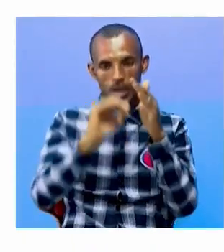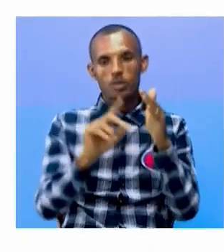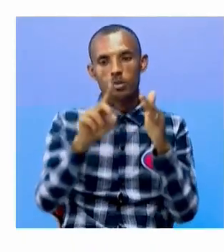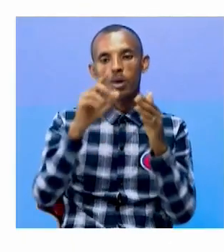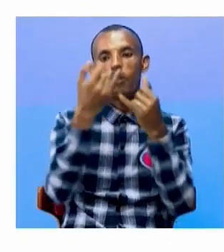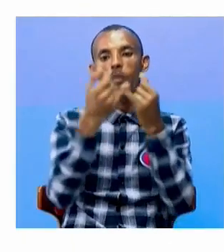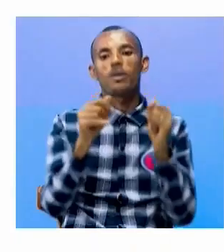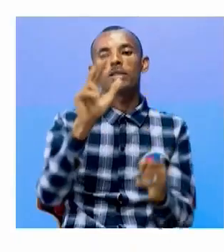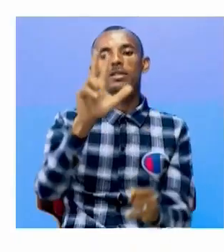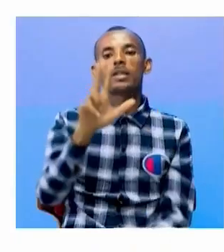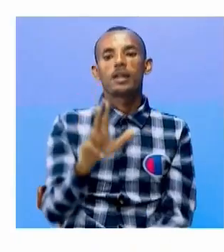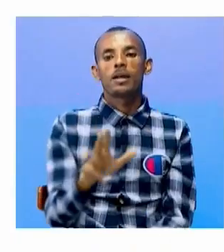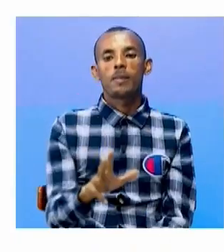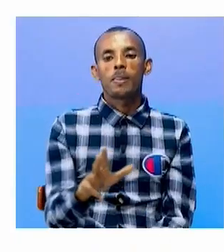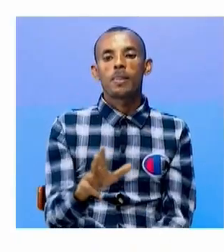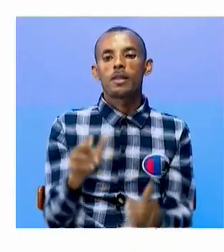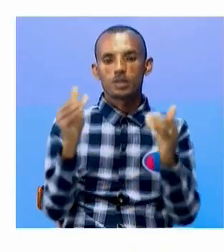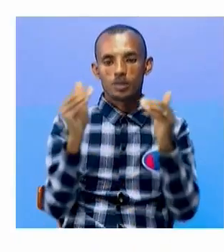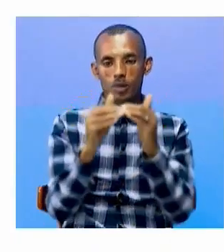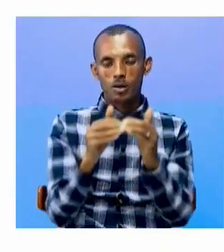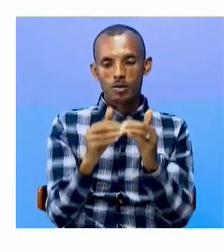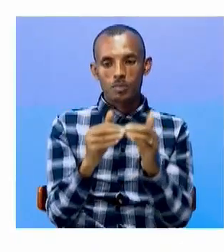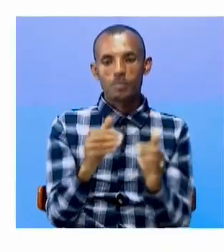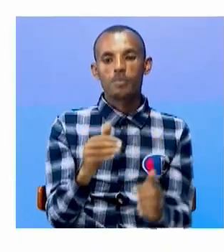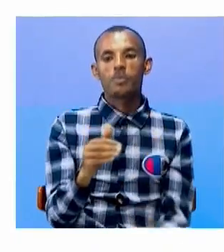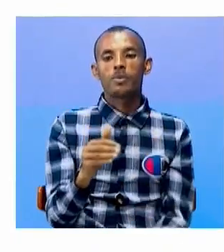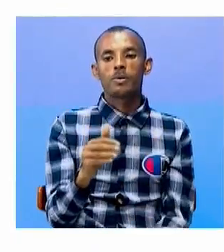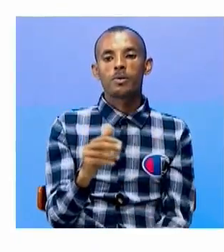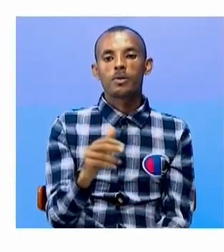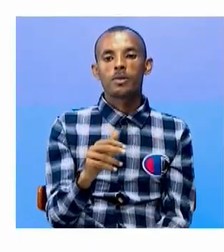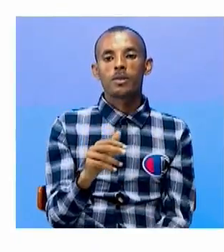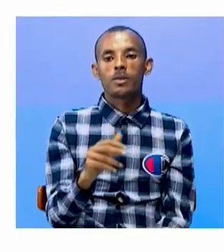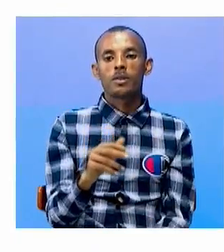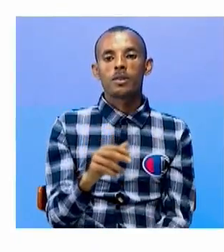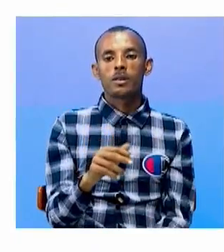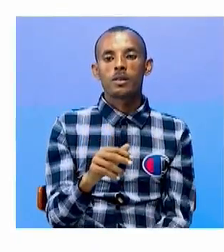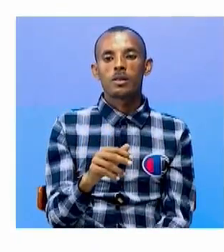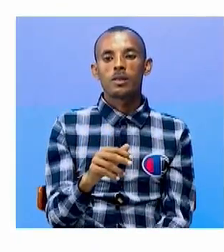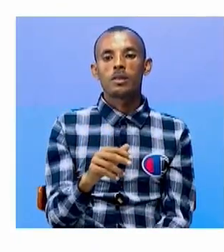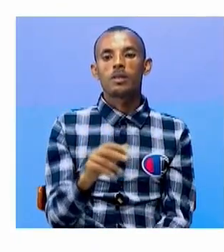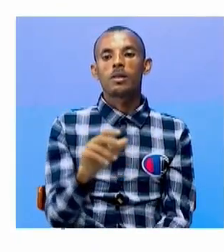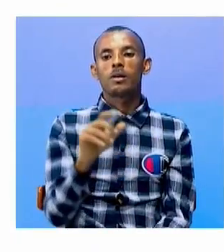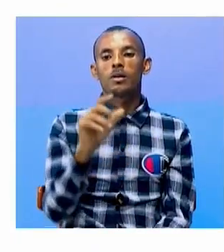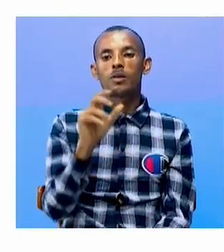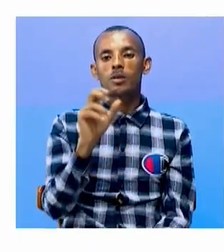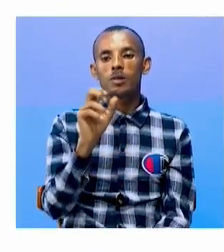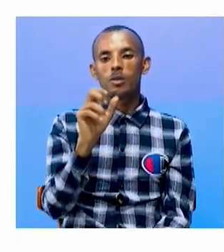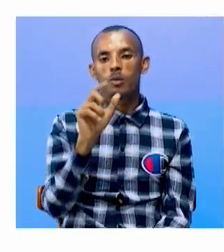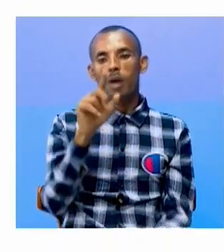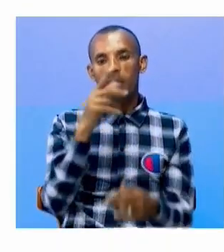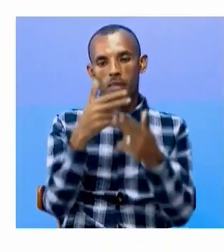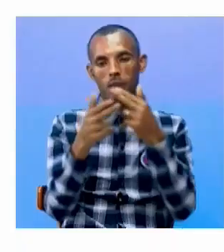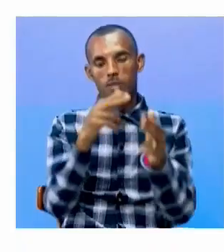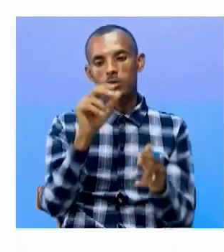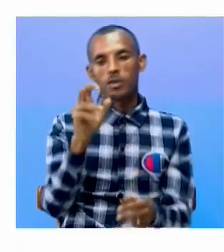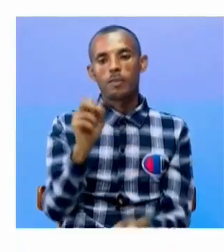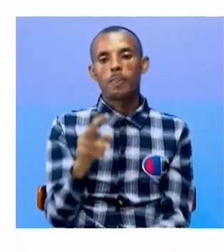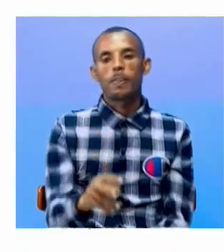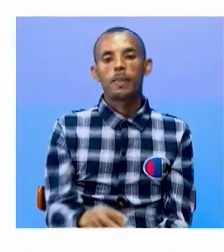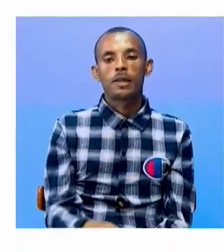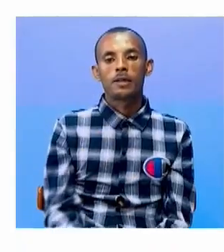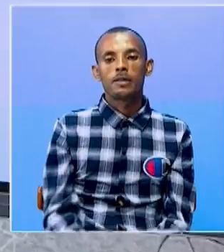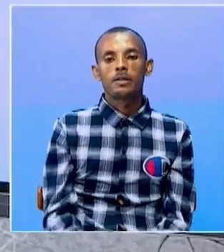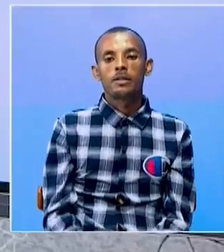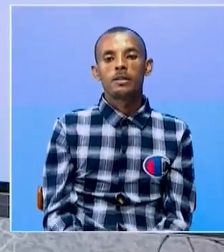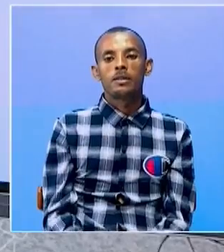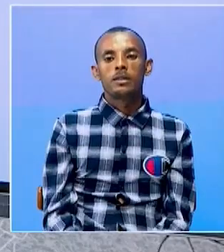3 is equal to 1 times 12. Just 12, each term is